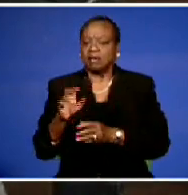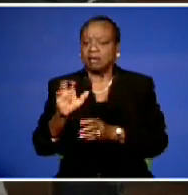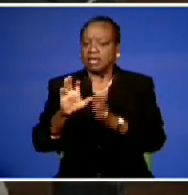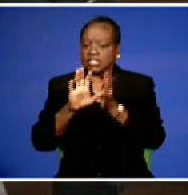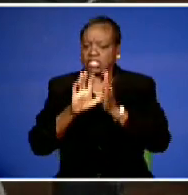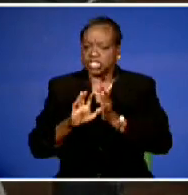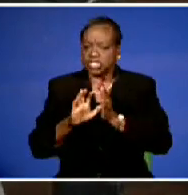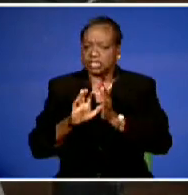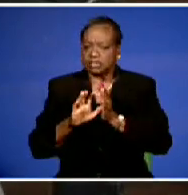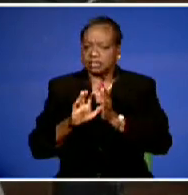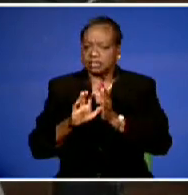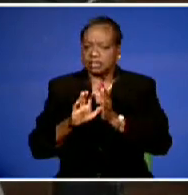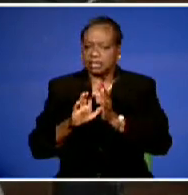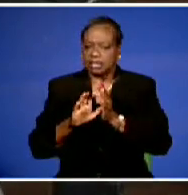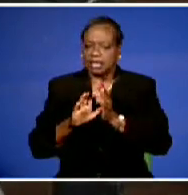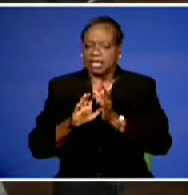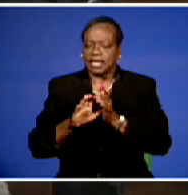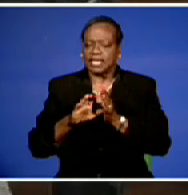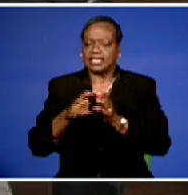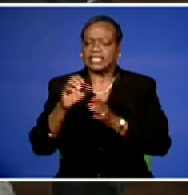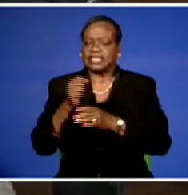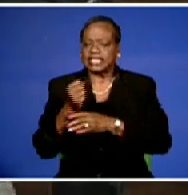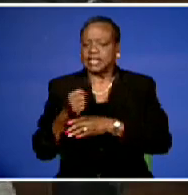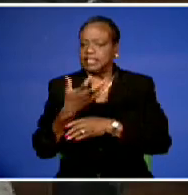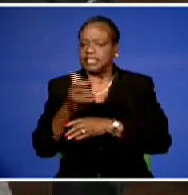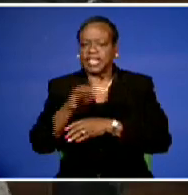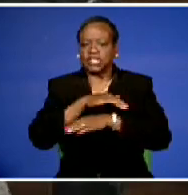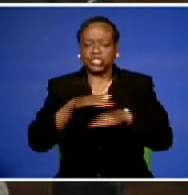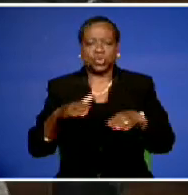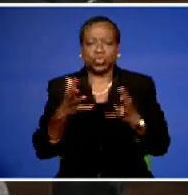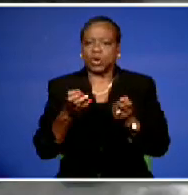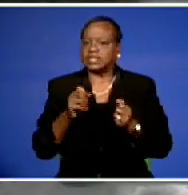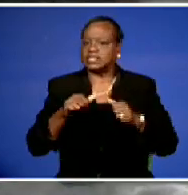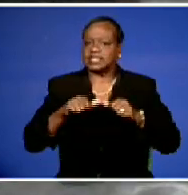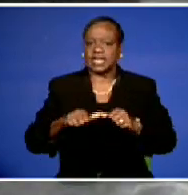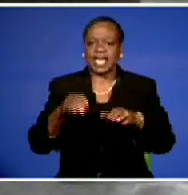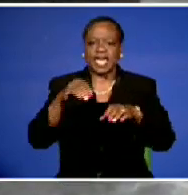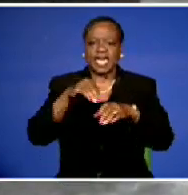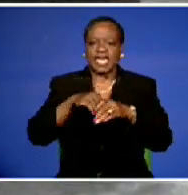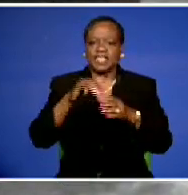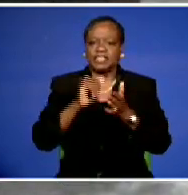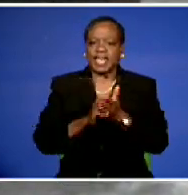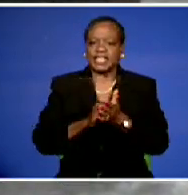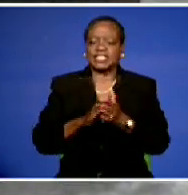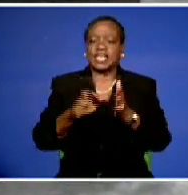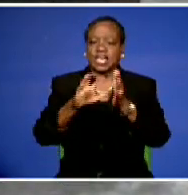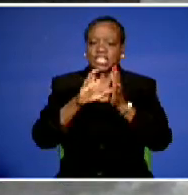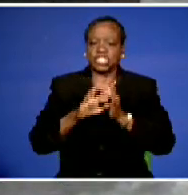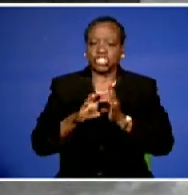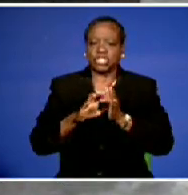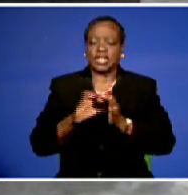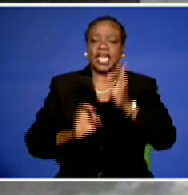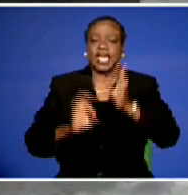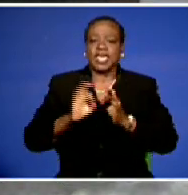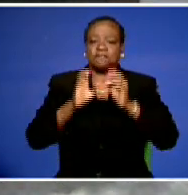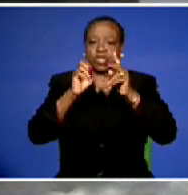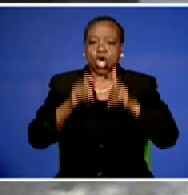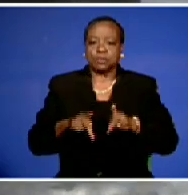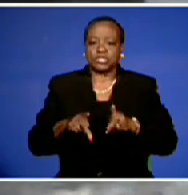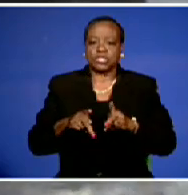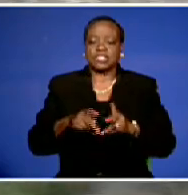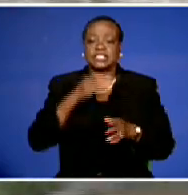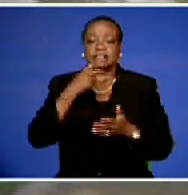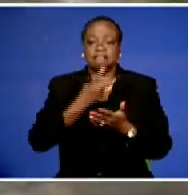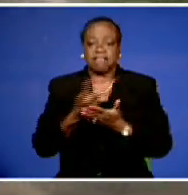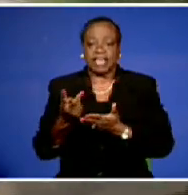is unsanitary. They don't want to stay in that condition. But if the options fail, the Haitian representative